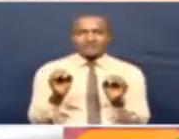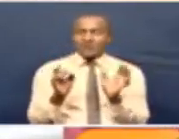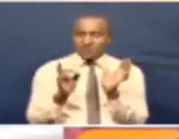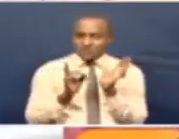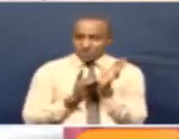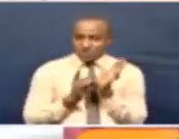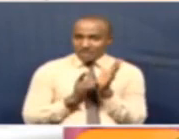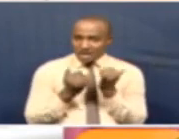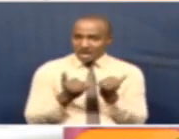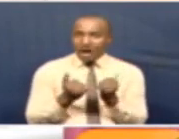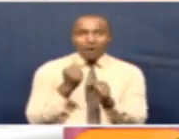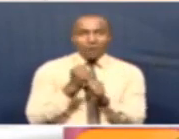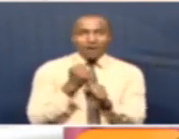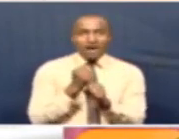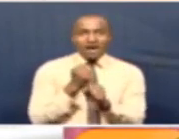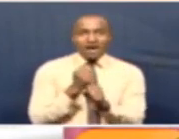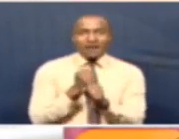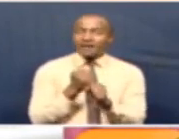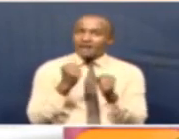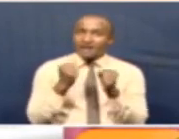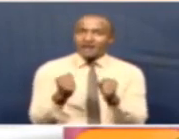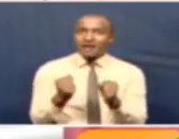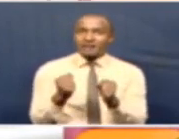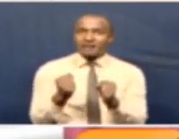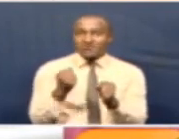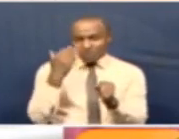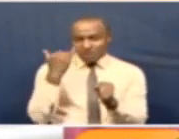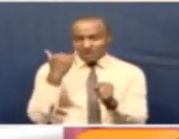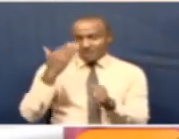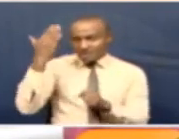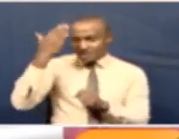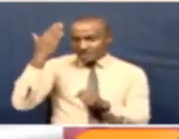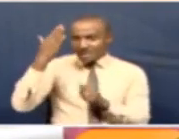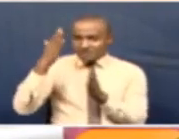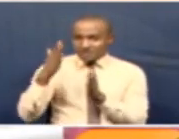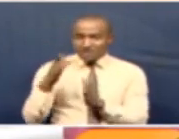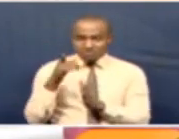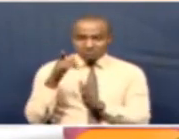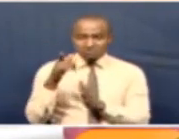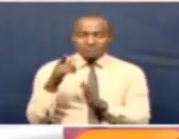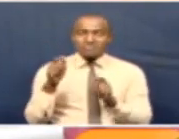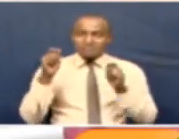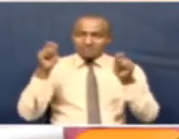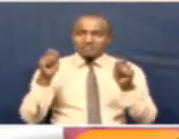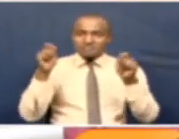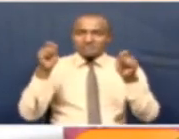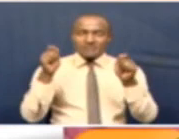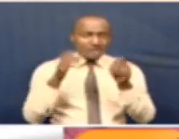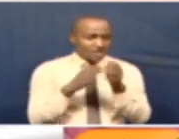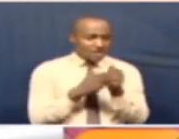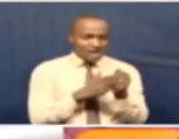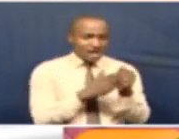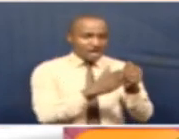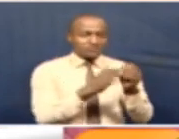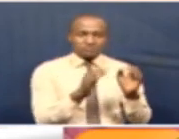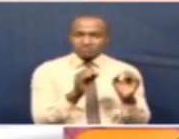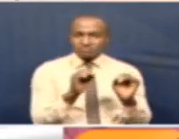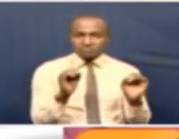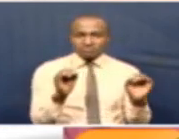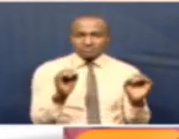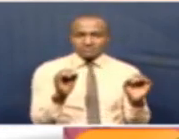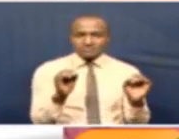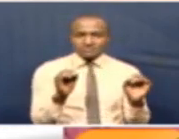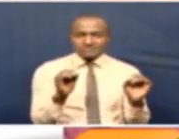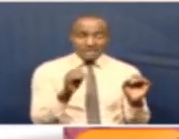are unable to continue offering those services because the lecturers are on strike and they are not available to offer them guidance. And so when